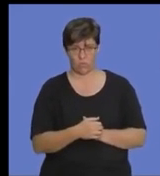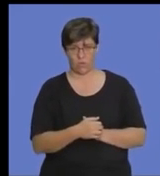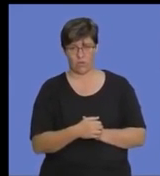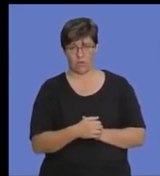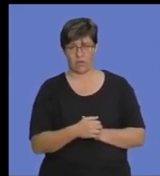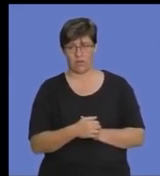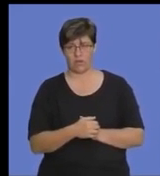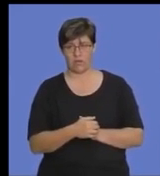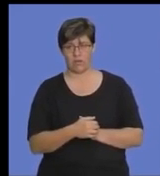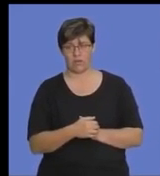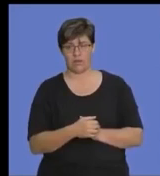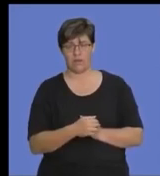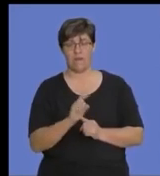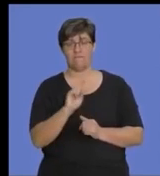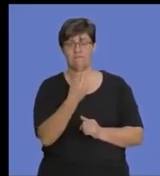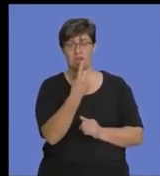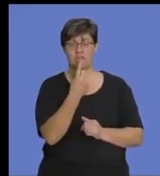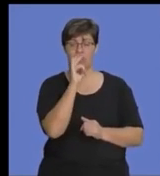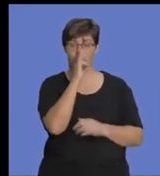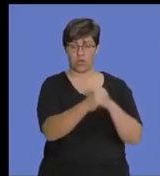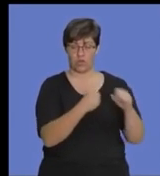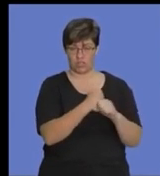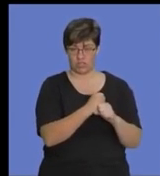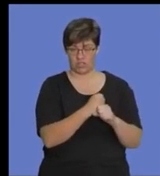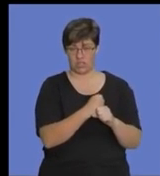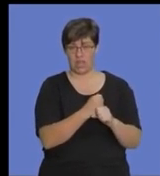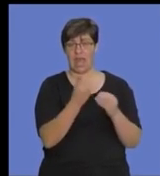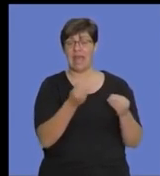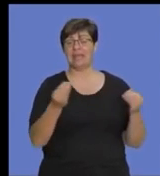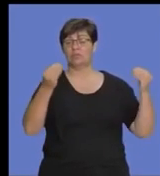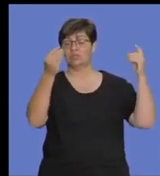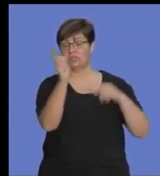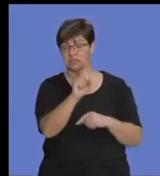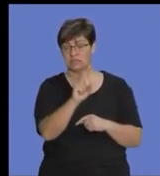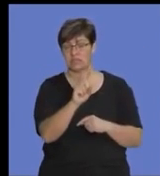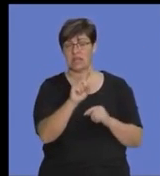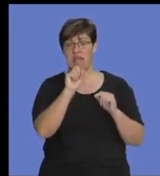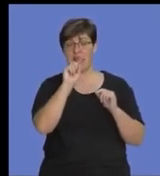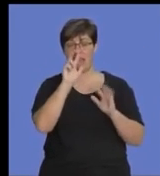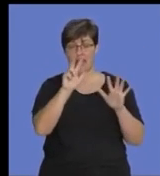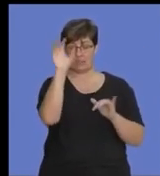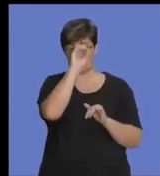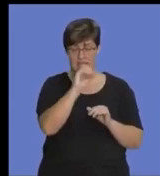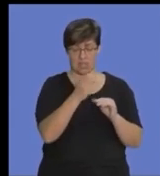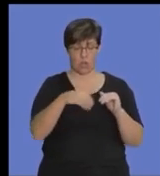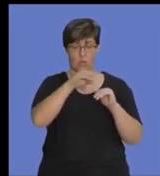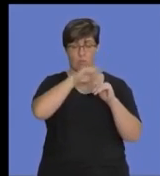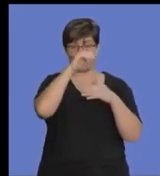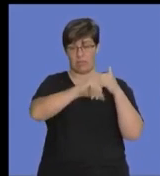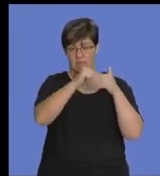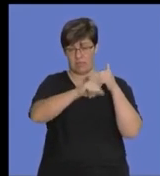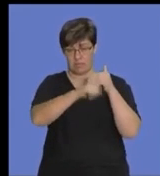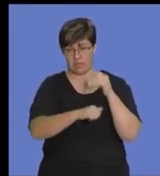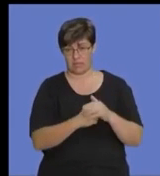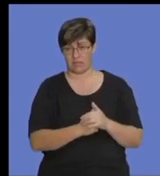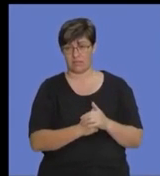15,000. And then for the first 3 years, we know that the interest was 8%